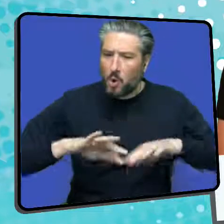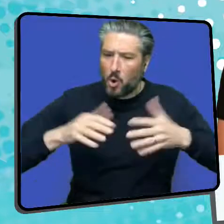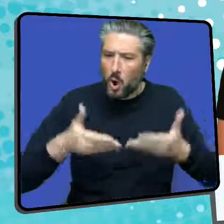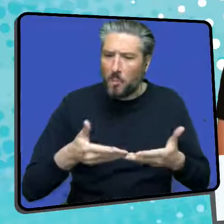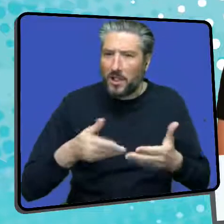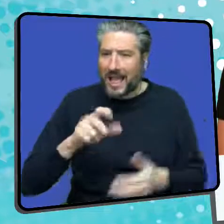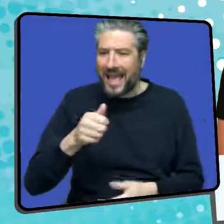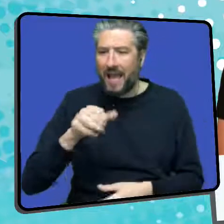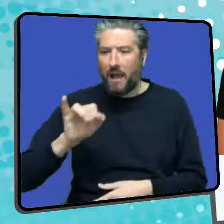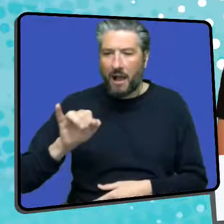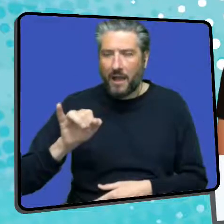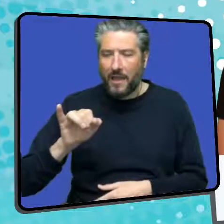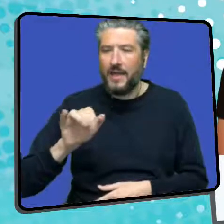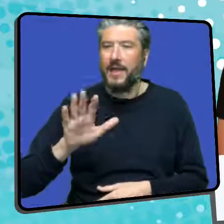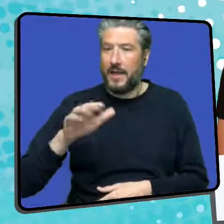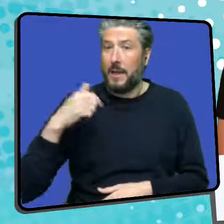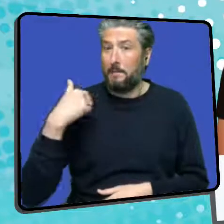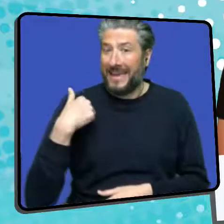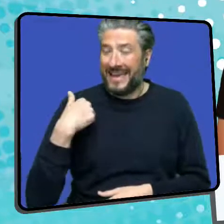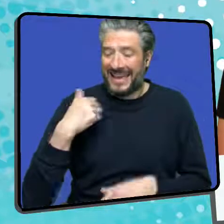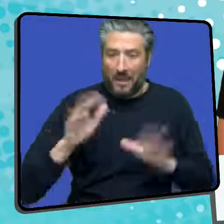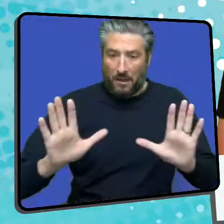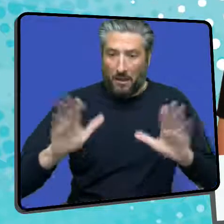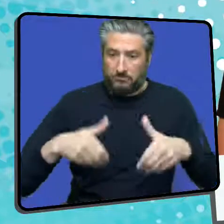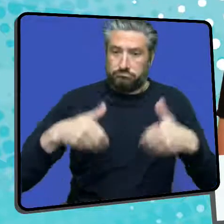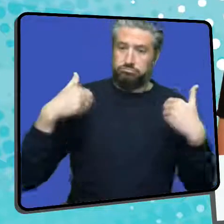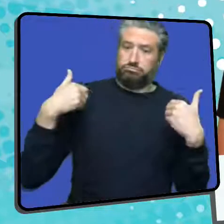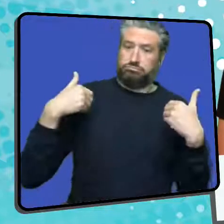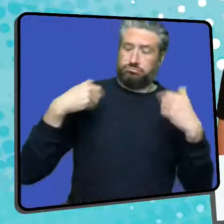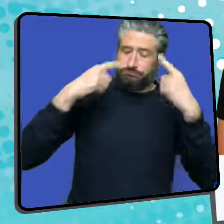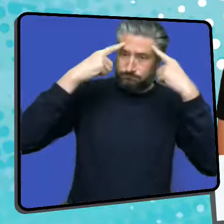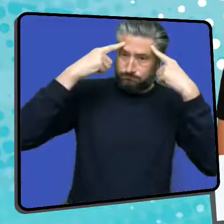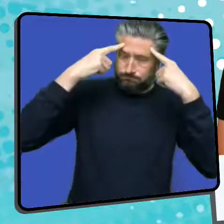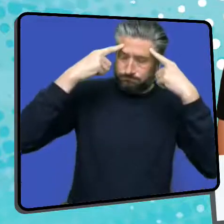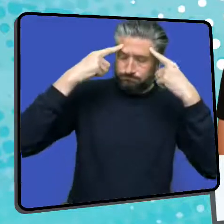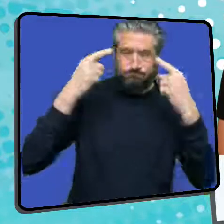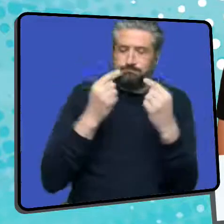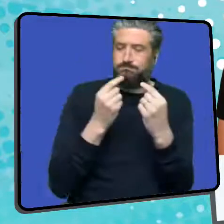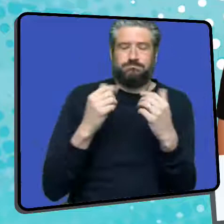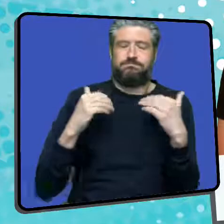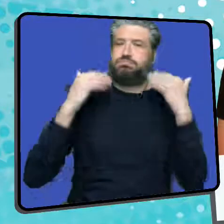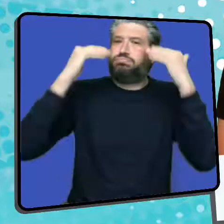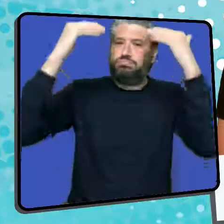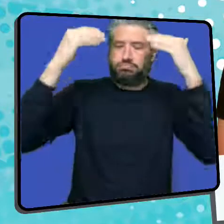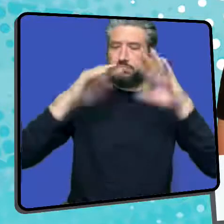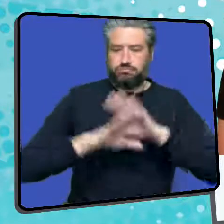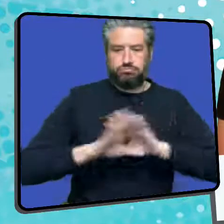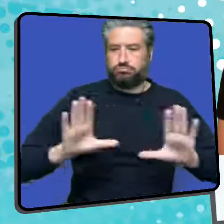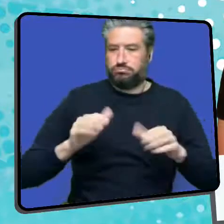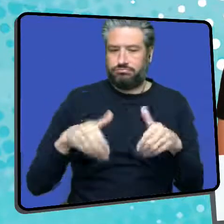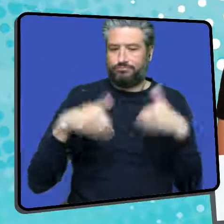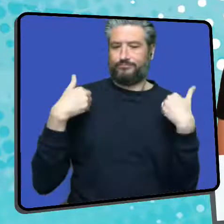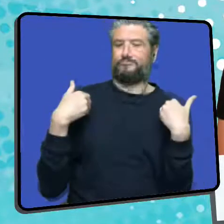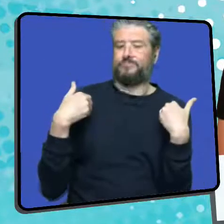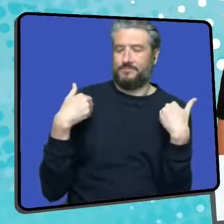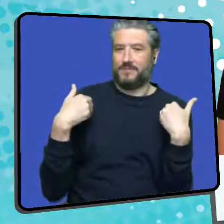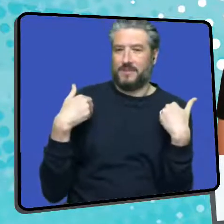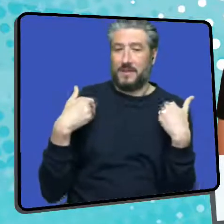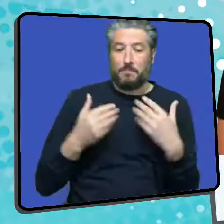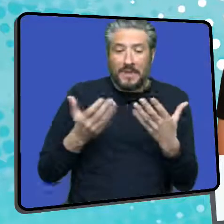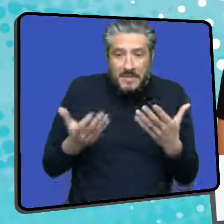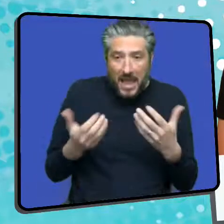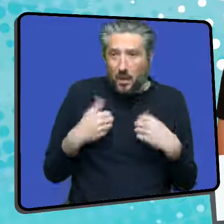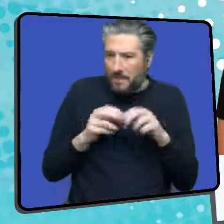my own sanity and health. But I'm very, very happy with what they are doing now because a lot of people jumped